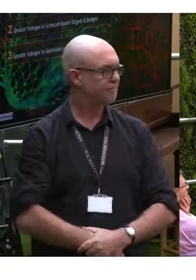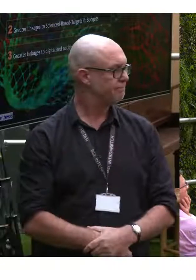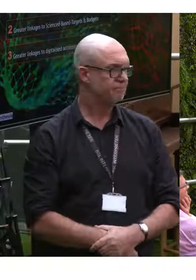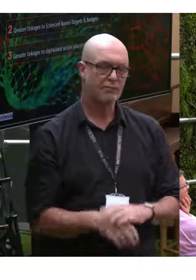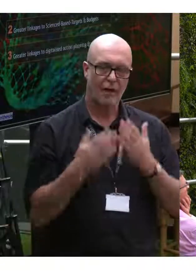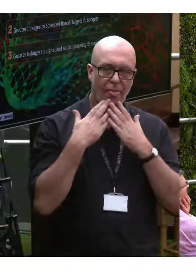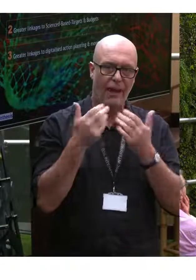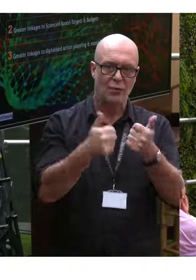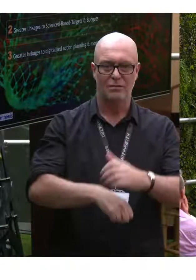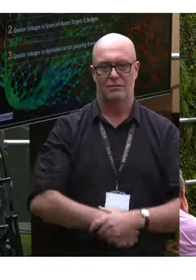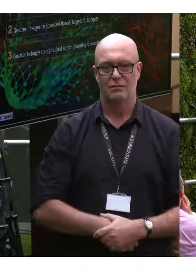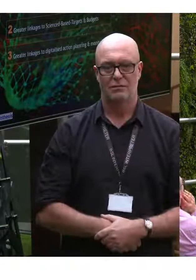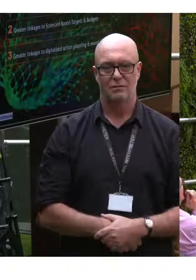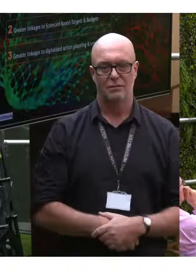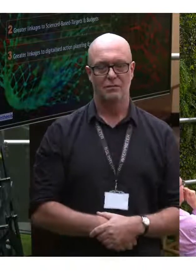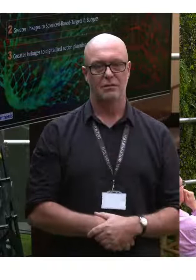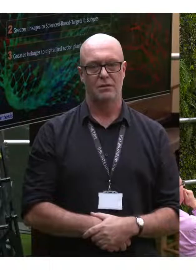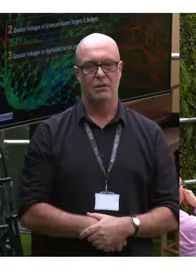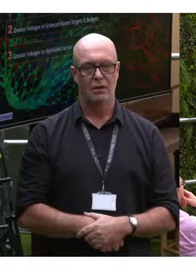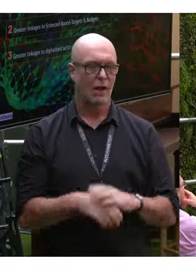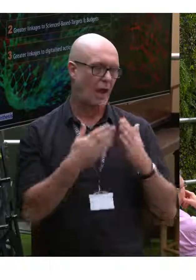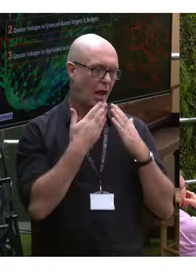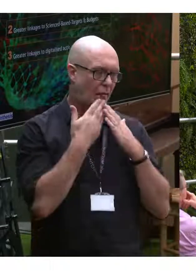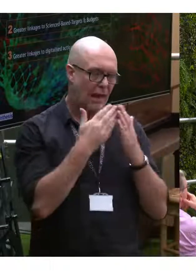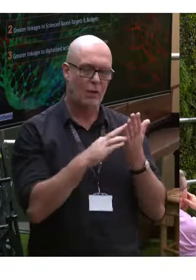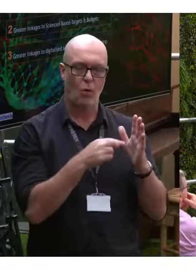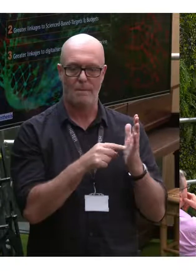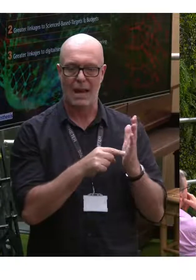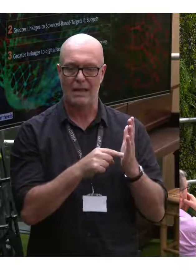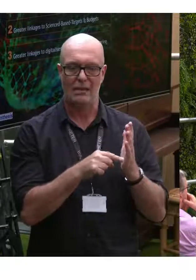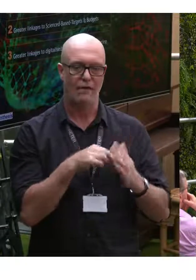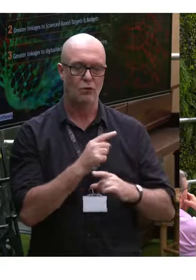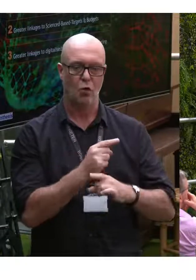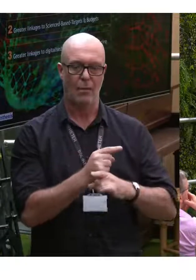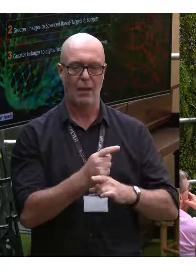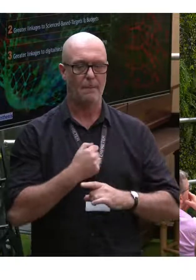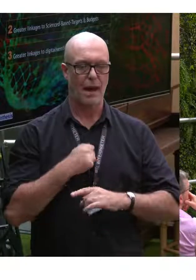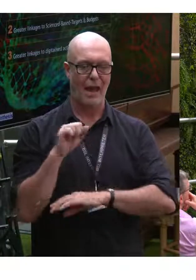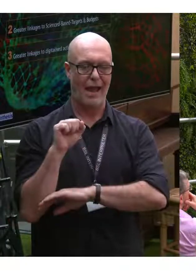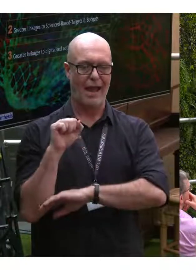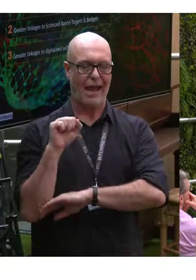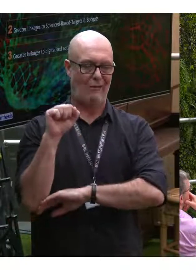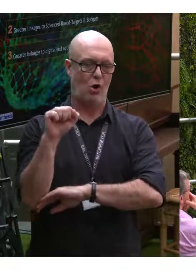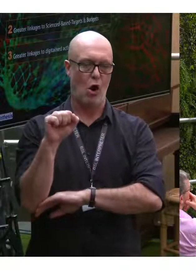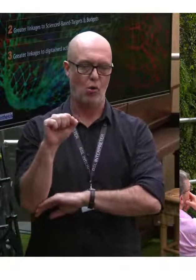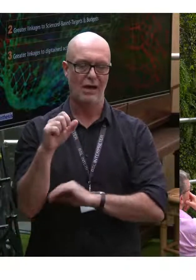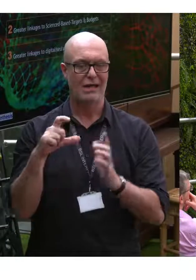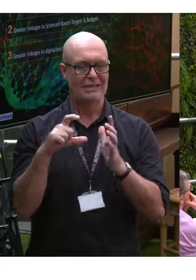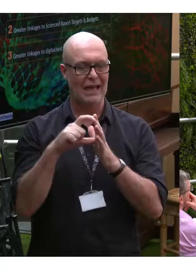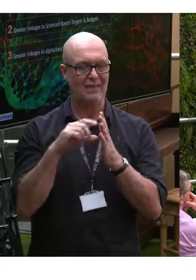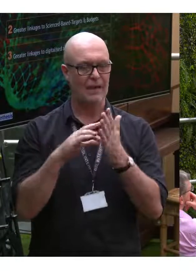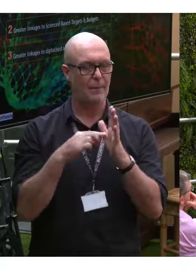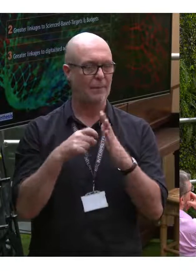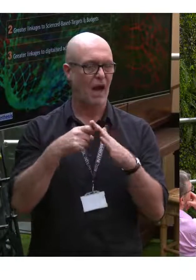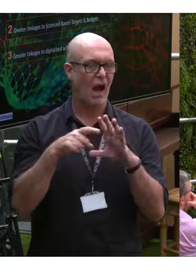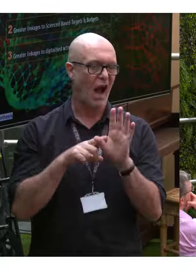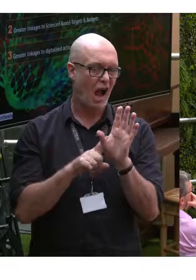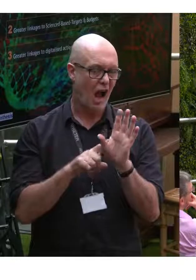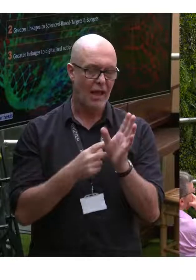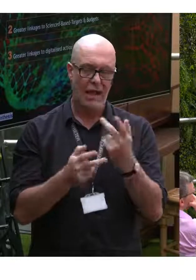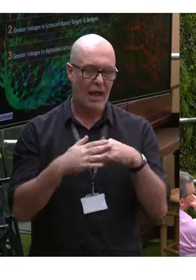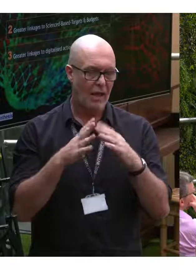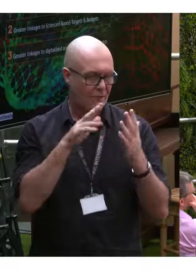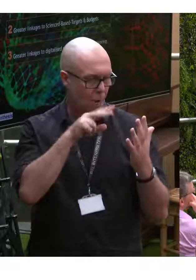Thank you, Steve, and thank you, Matt, as well, for referencing my hero, David Mackay. If you haven't read his book, read his